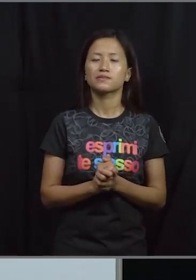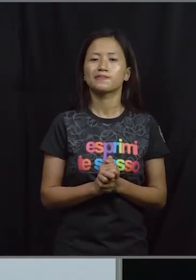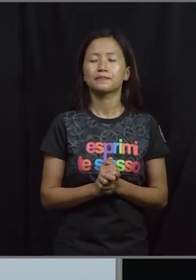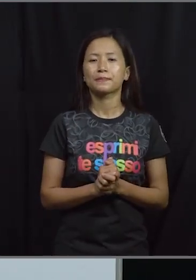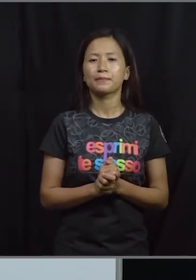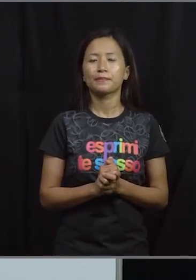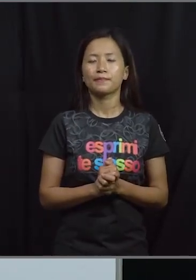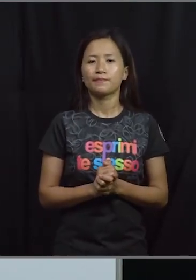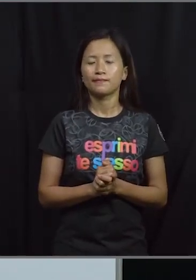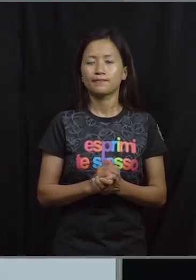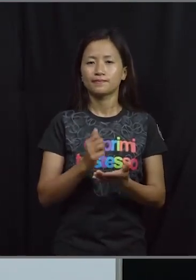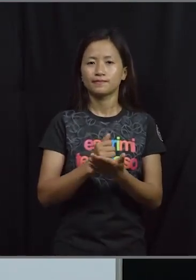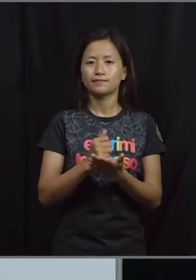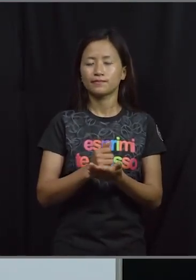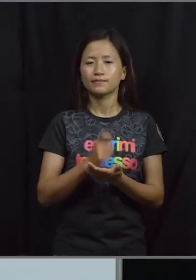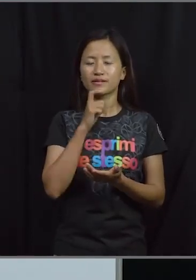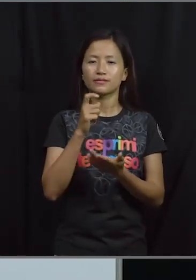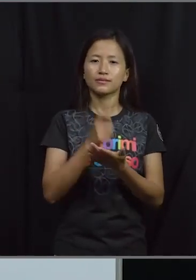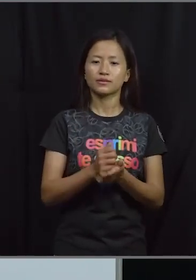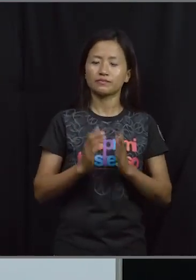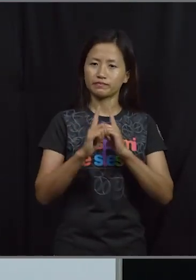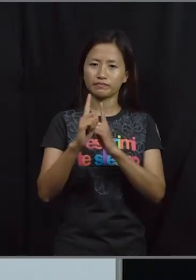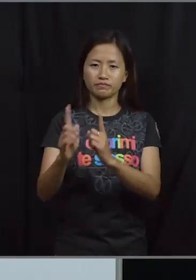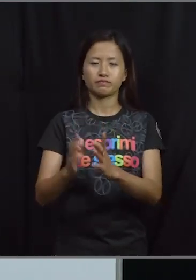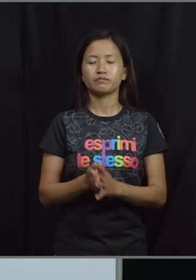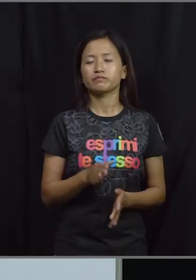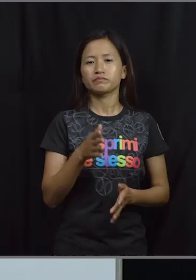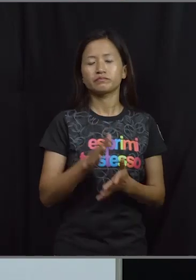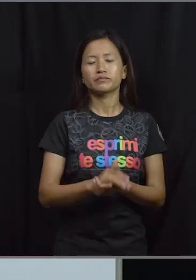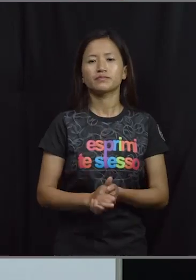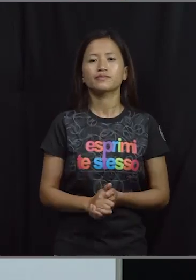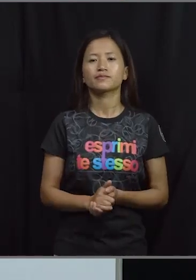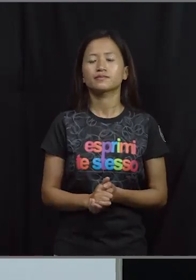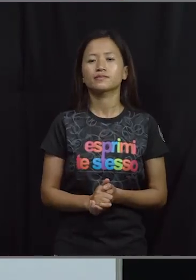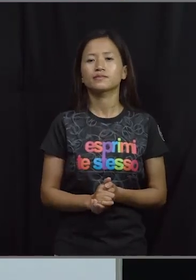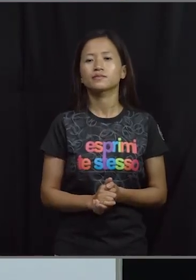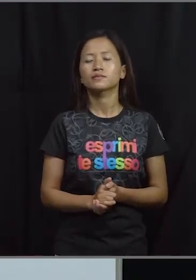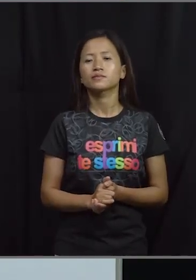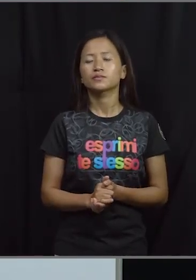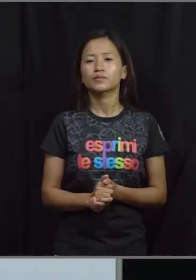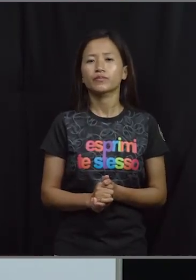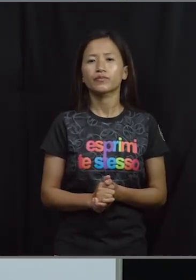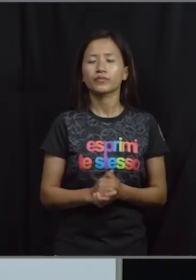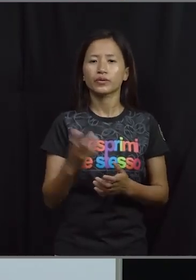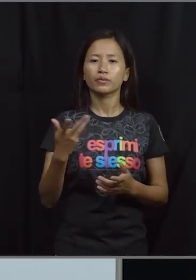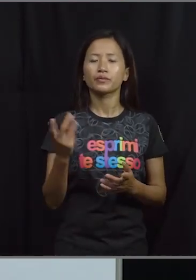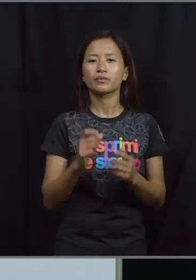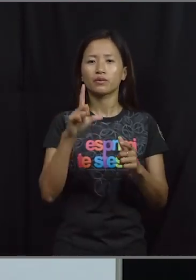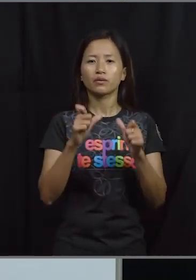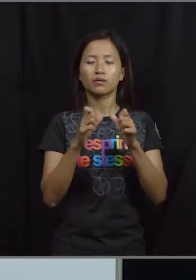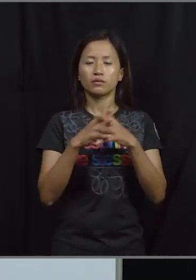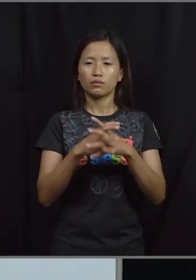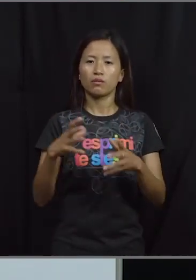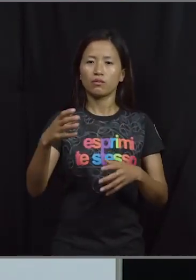when demand does not follow this. There are exceptions where law of demand does